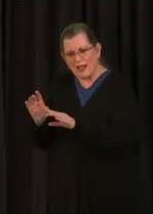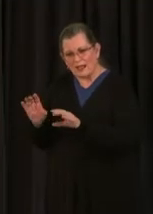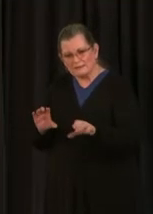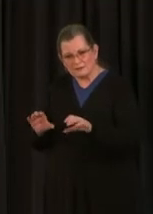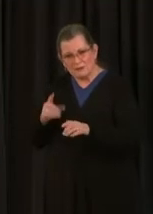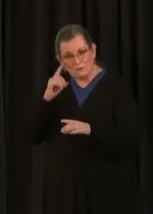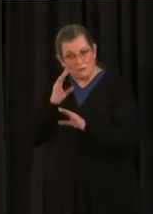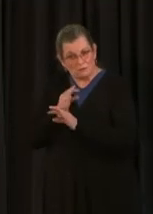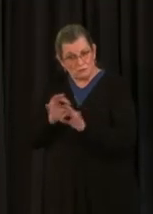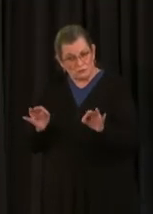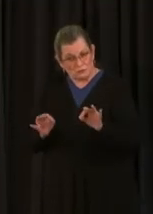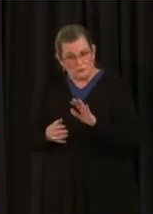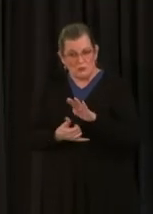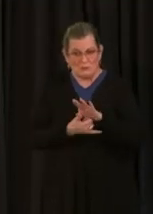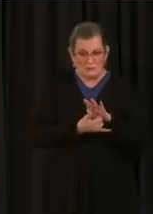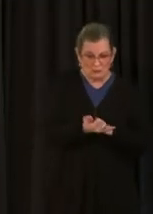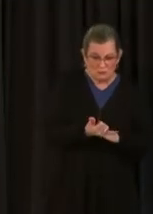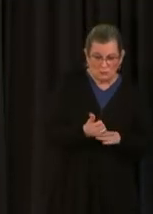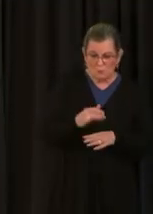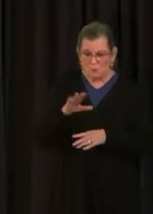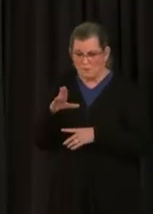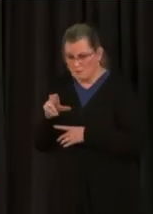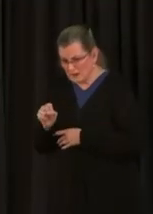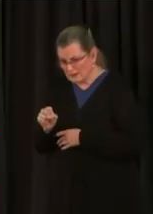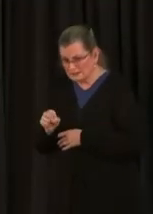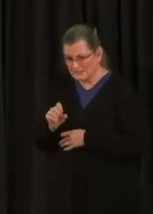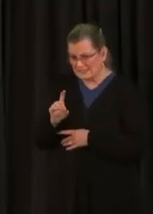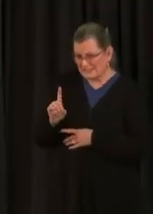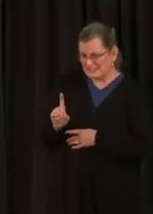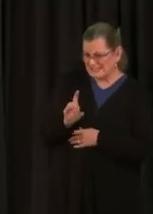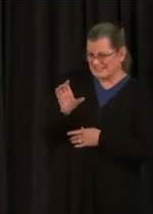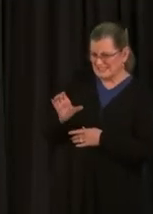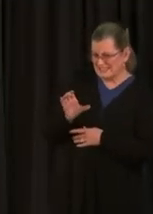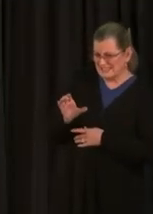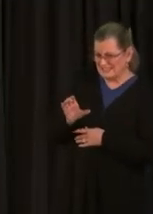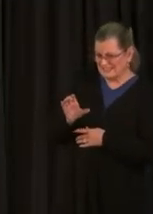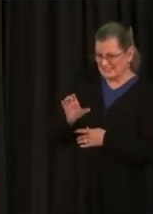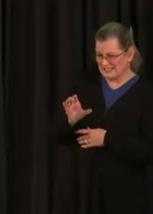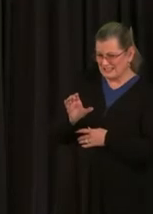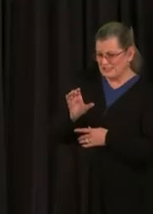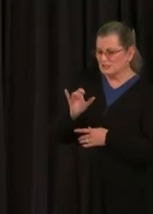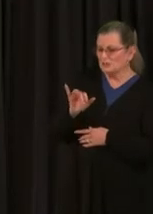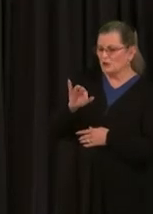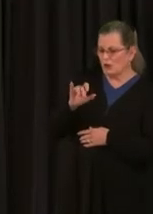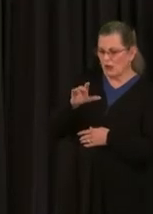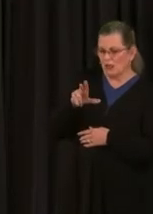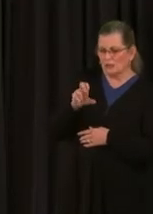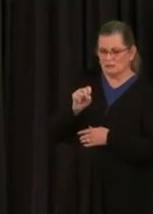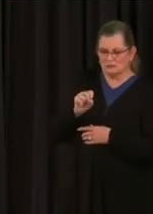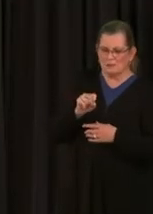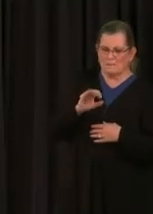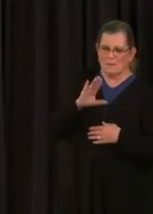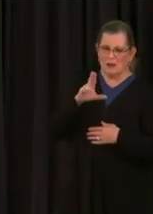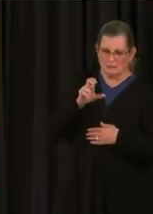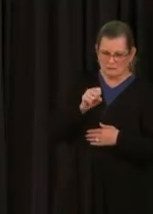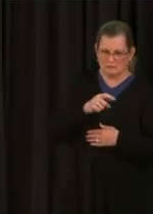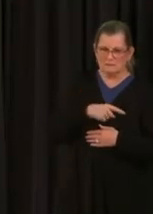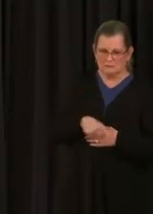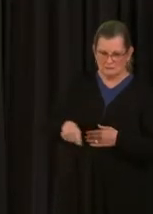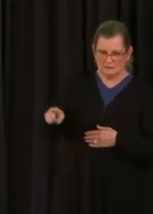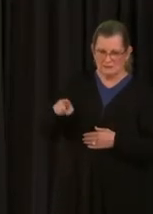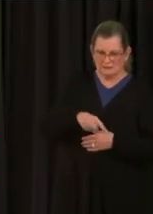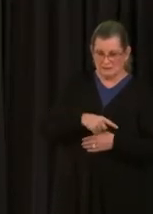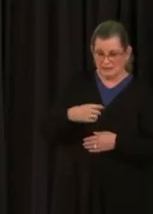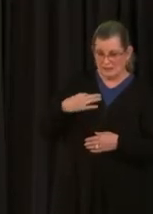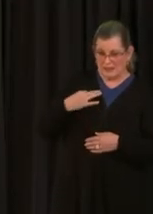on Metro Bus, Metro Rail, and the DC Circulator. The program eligibility is three-tiered. Students have